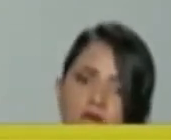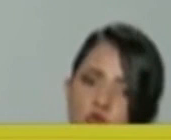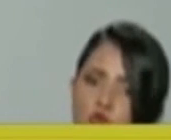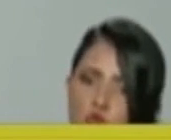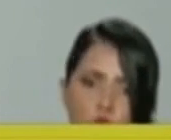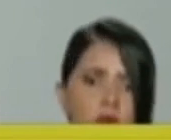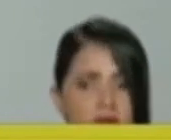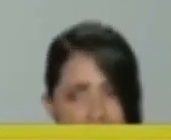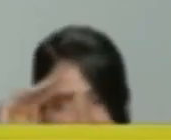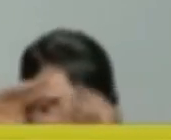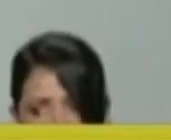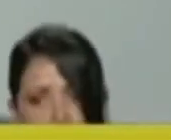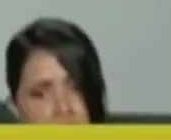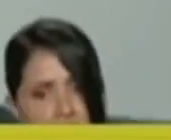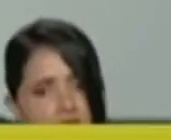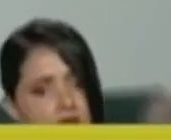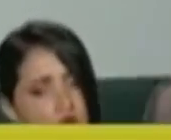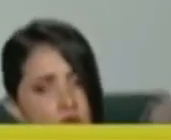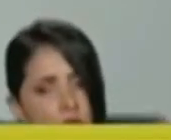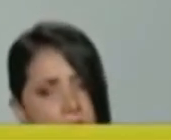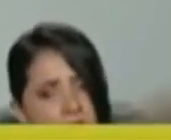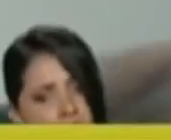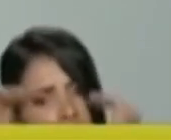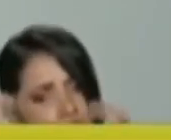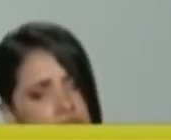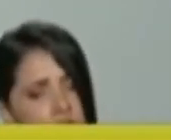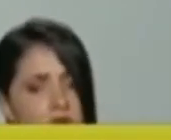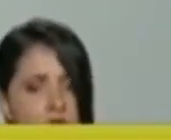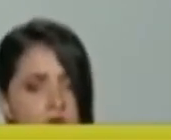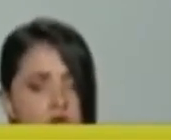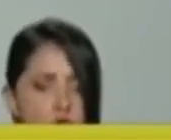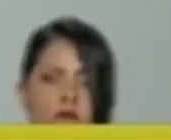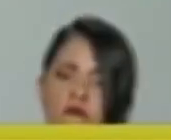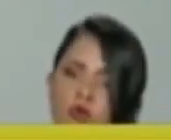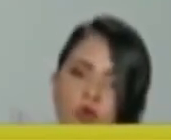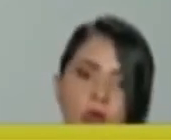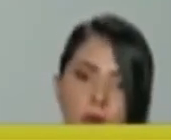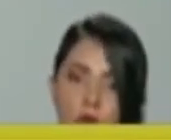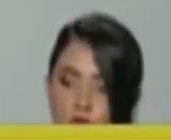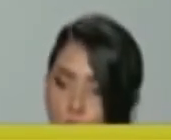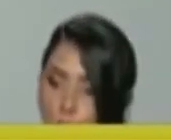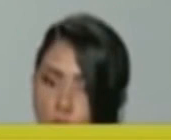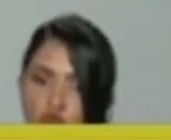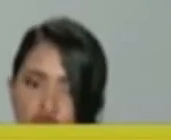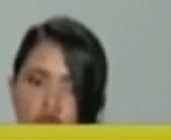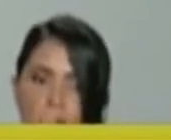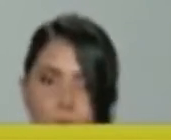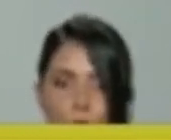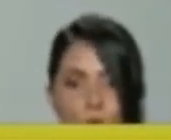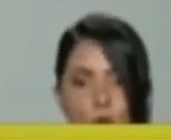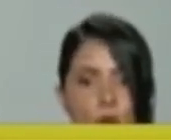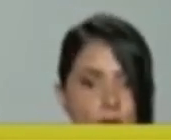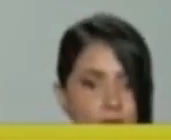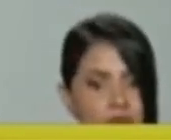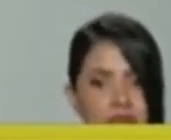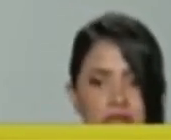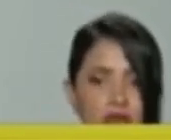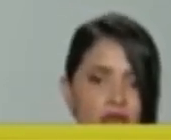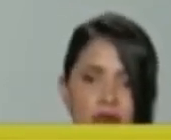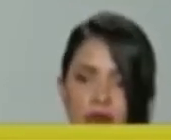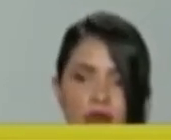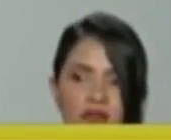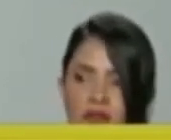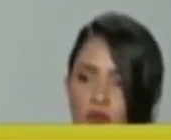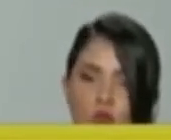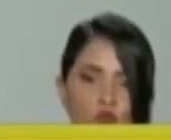And in order to ask for respect for the sovereignty of Venezuela, because the world shows a precedent.